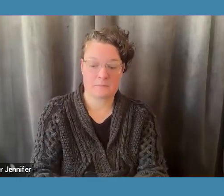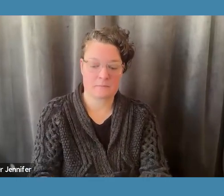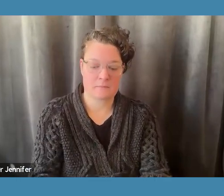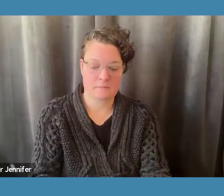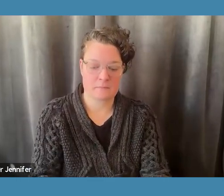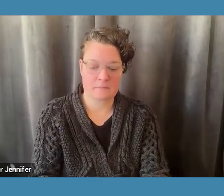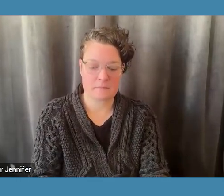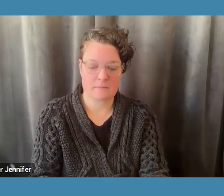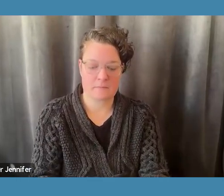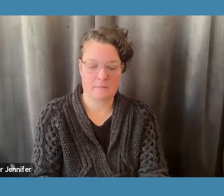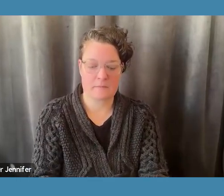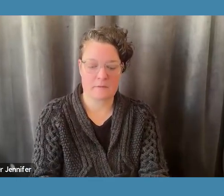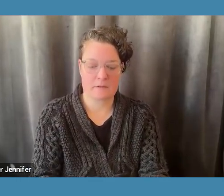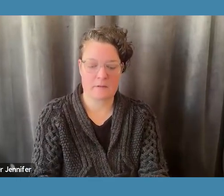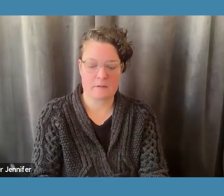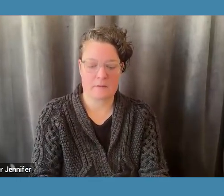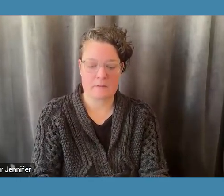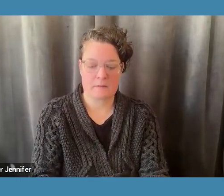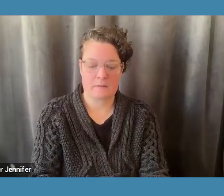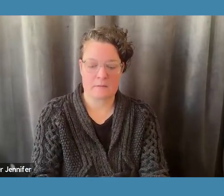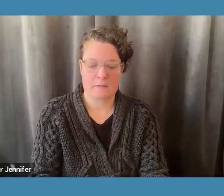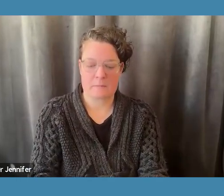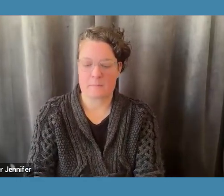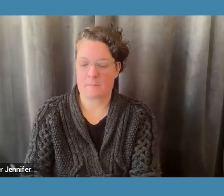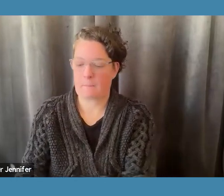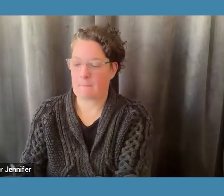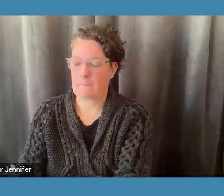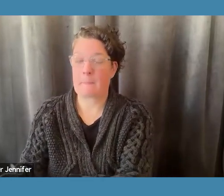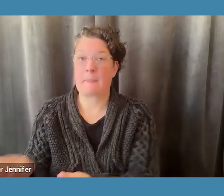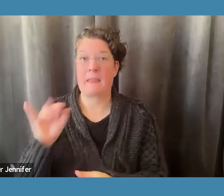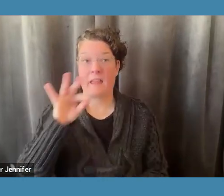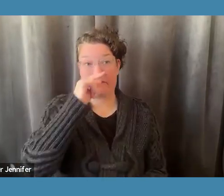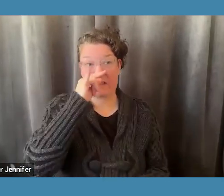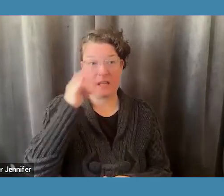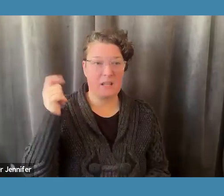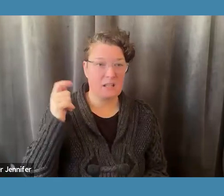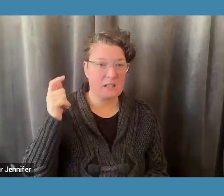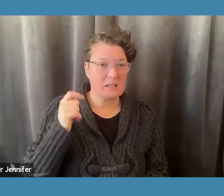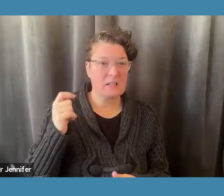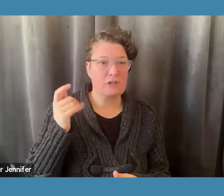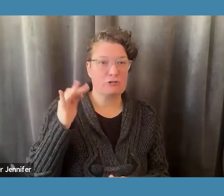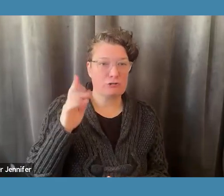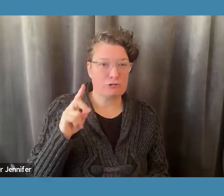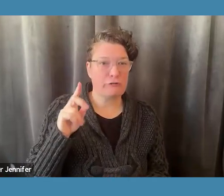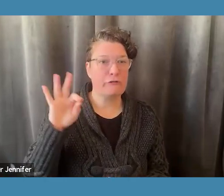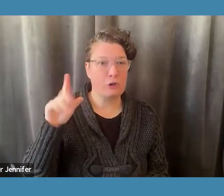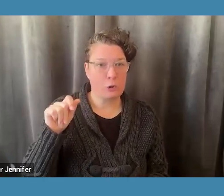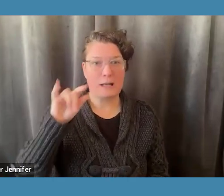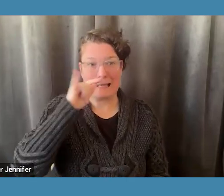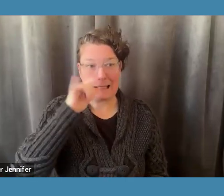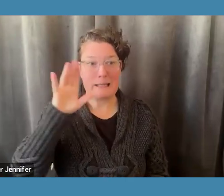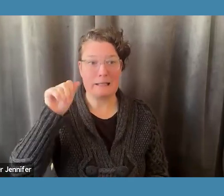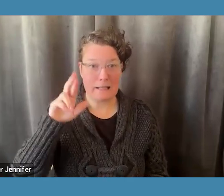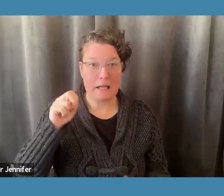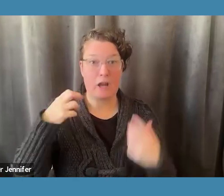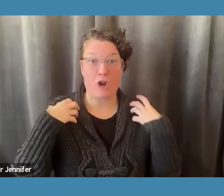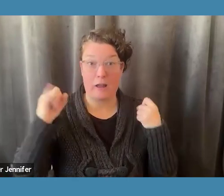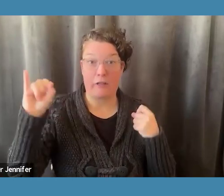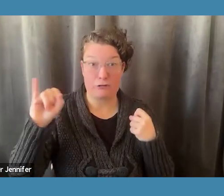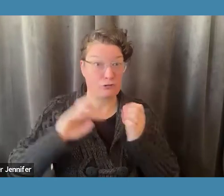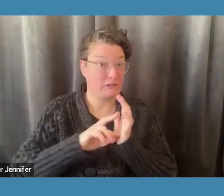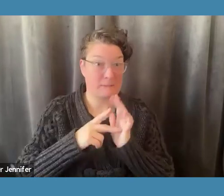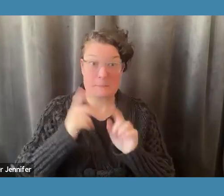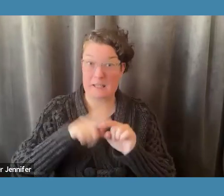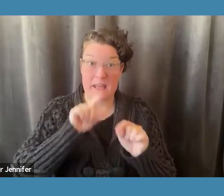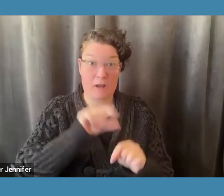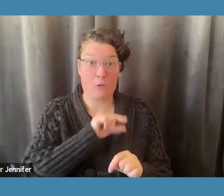being on Florida Kid Care health insurance make them ineligible or vice versa? Nope, absolutely not.